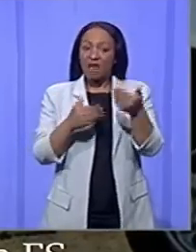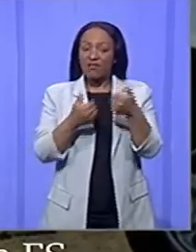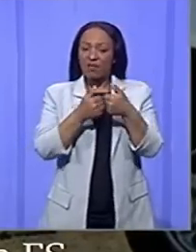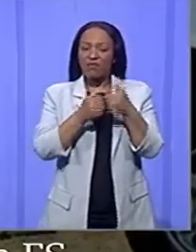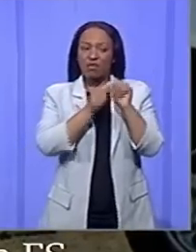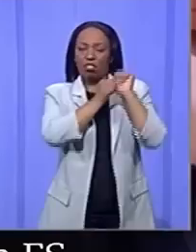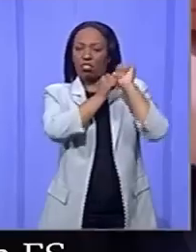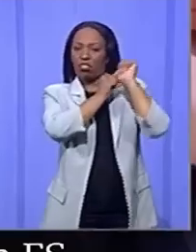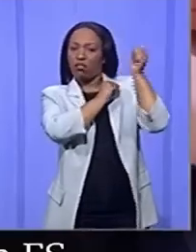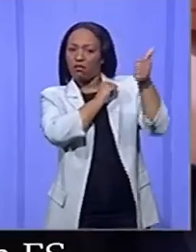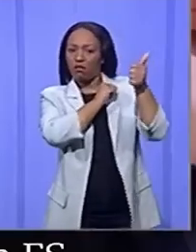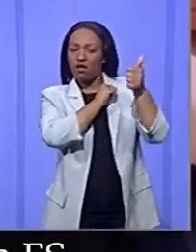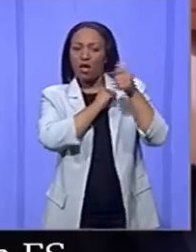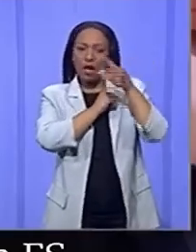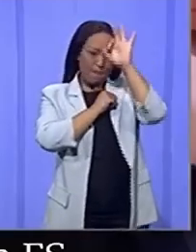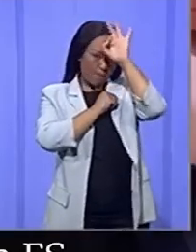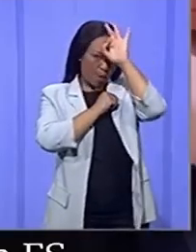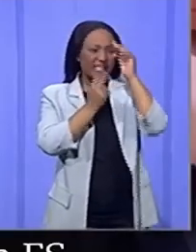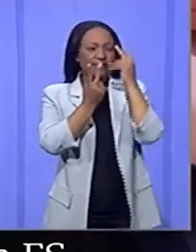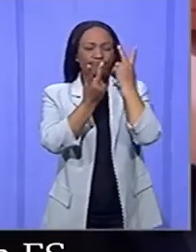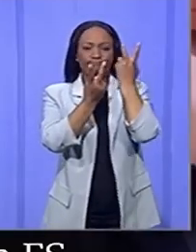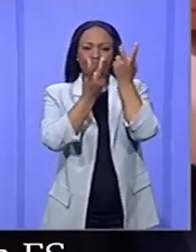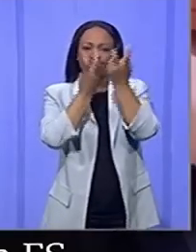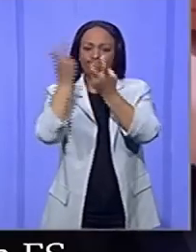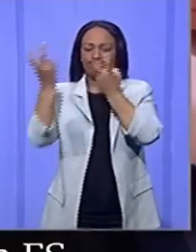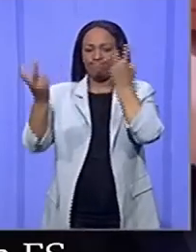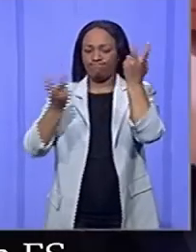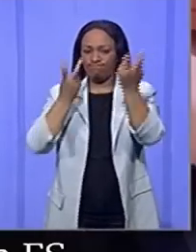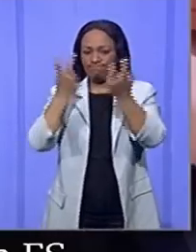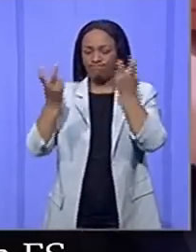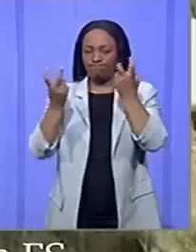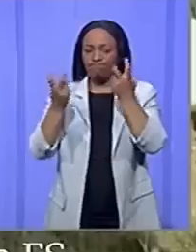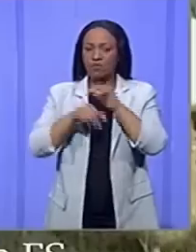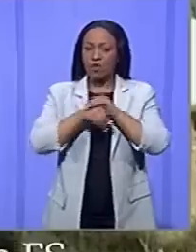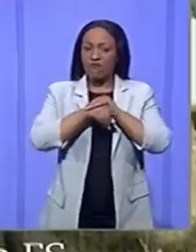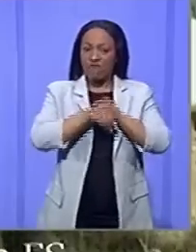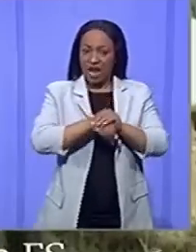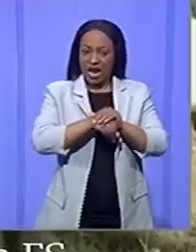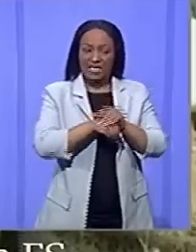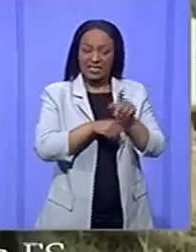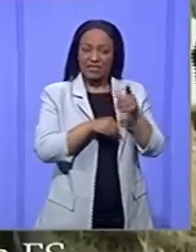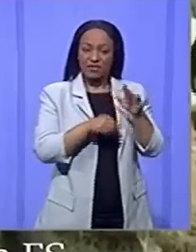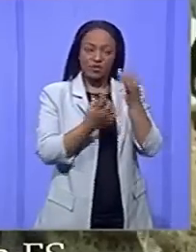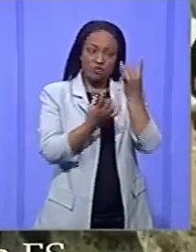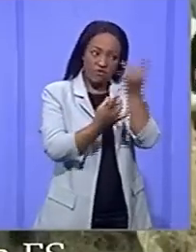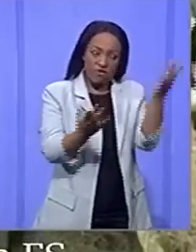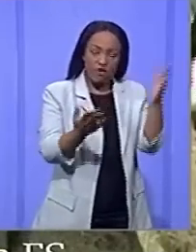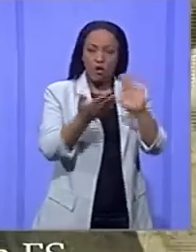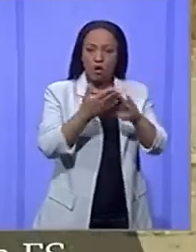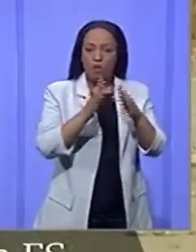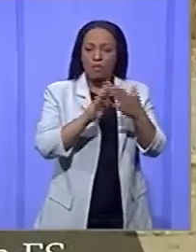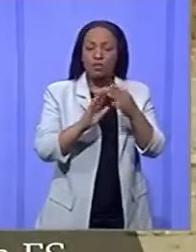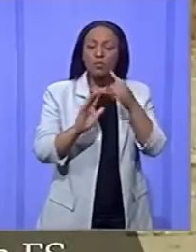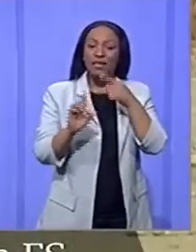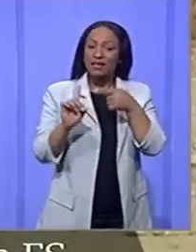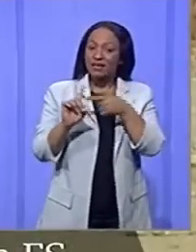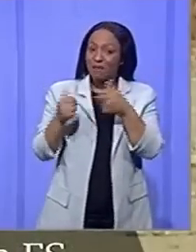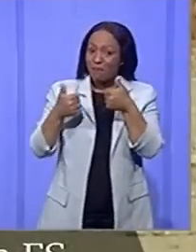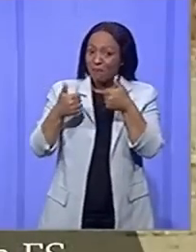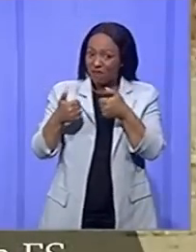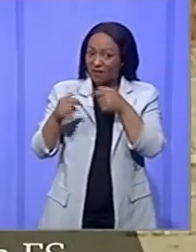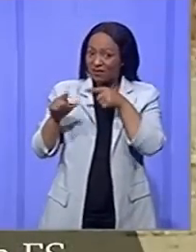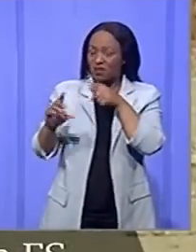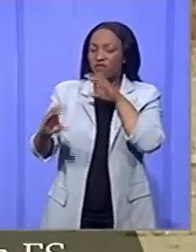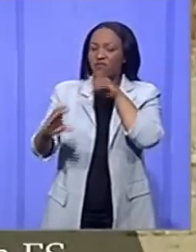se thakgotse letsholo la ho mmatla. Sena ke ka mora hore motswalle wa hae a tsebise baahi ka hore o nkga lefotha o nyameleng ha